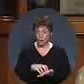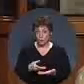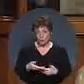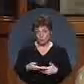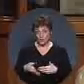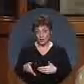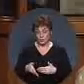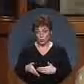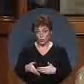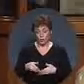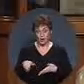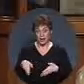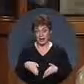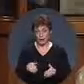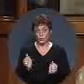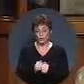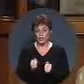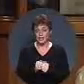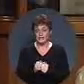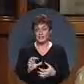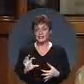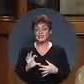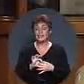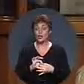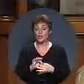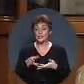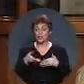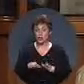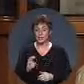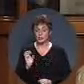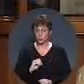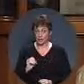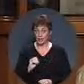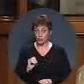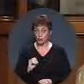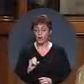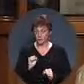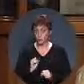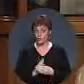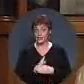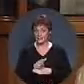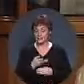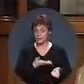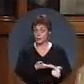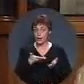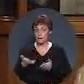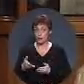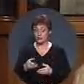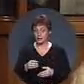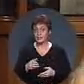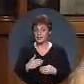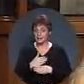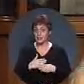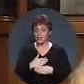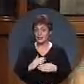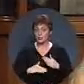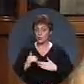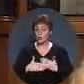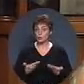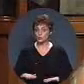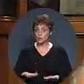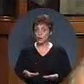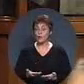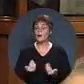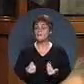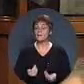connecting the village to the rest of Ontario will be accessible to bring in building supplies. This government must commit now to a new community. People